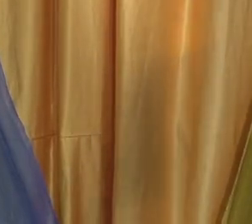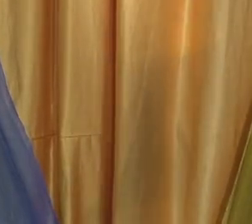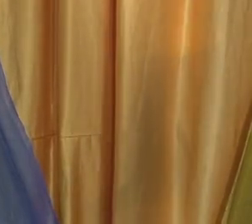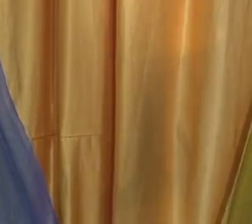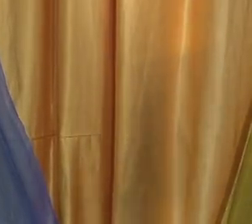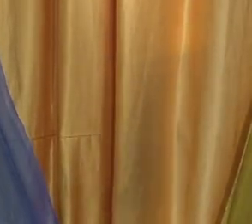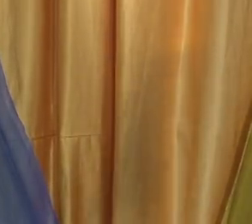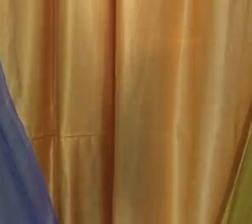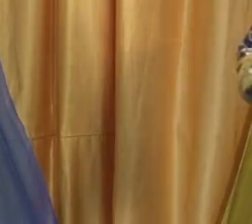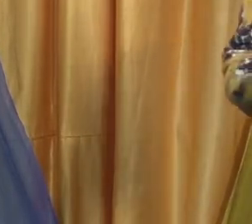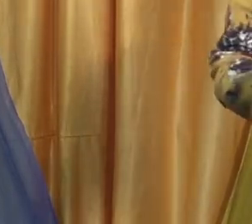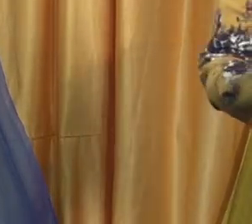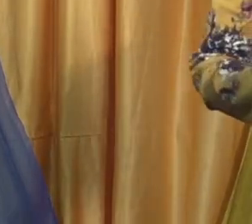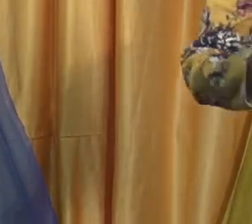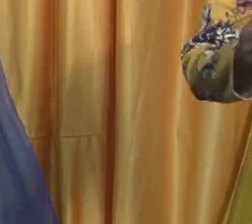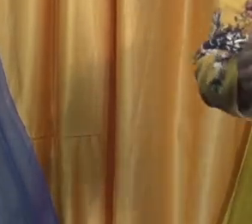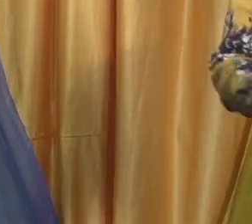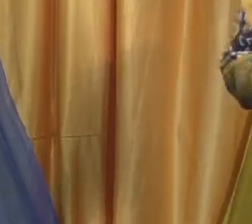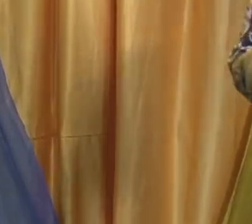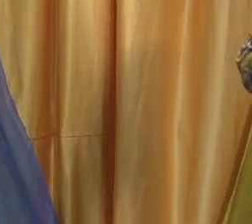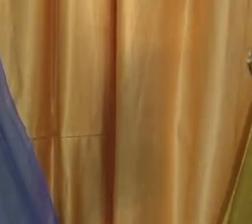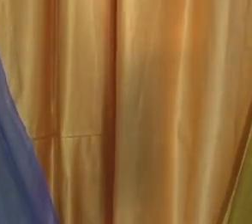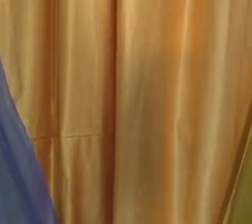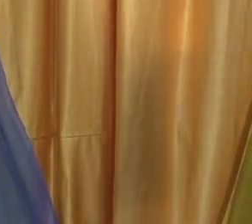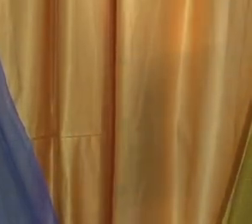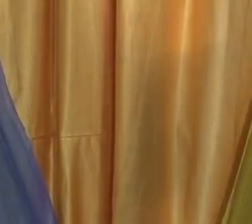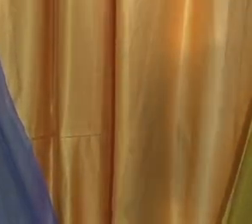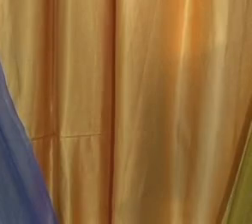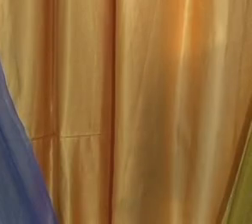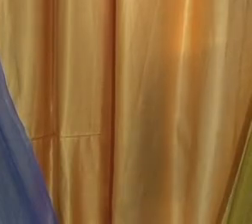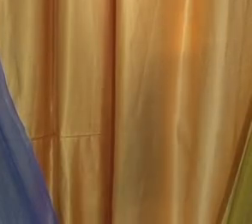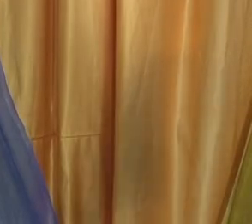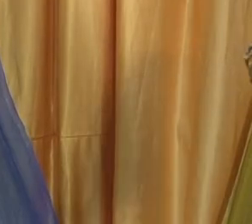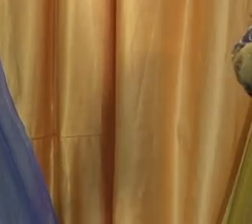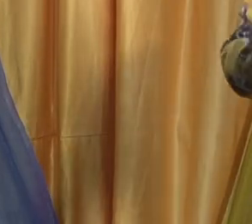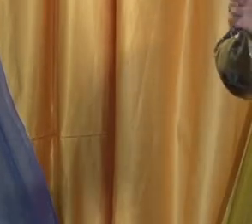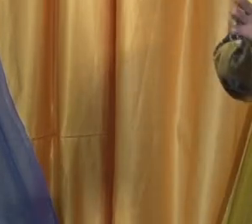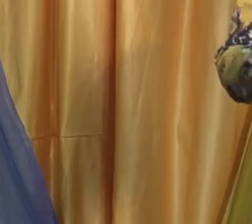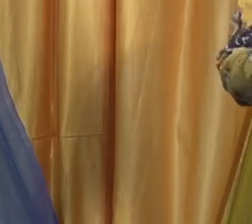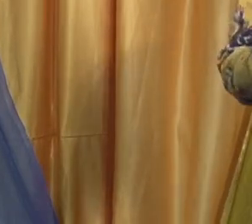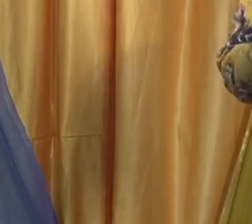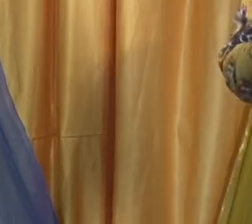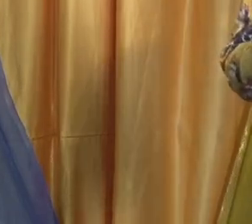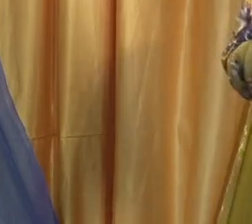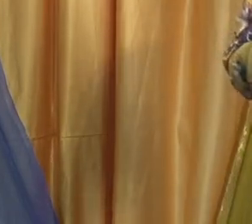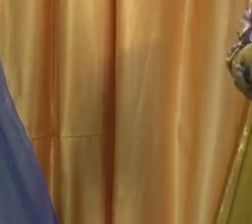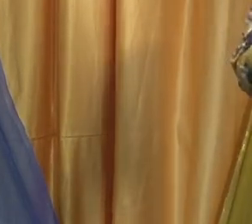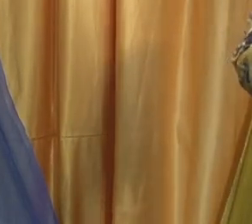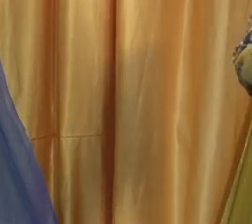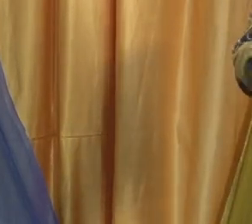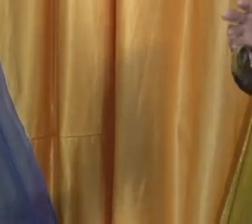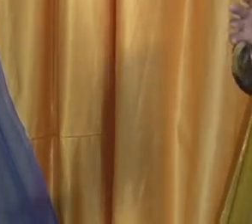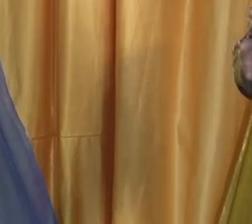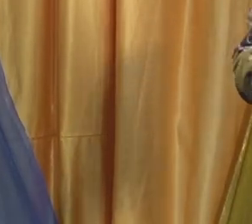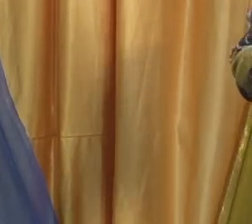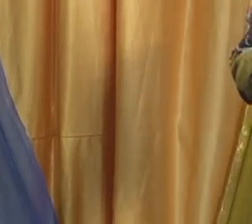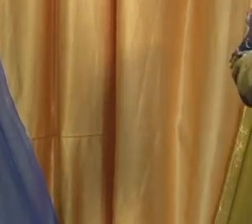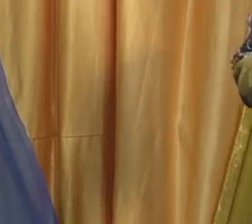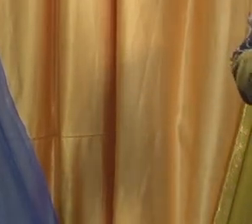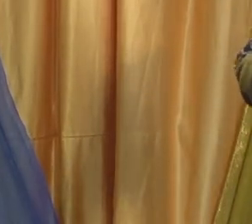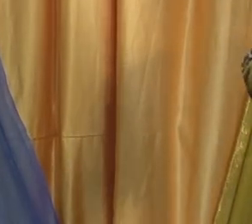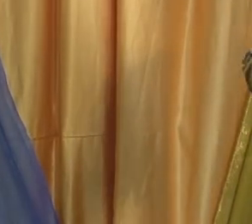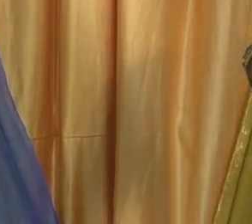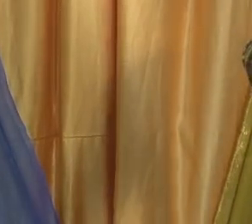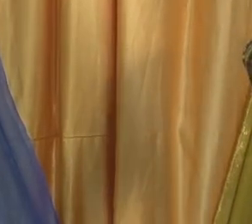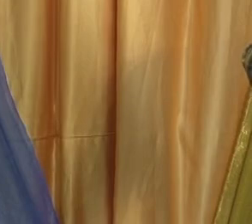have faith, oh God, and they have placed it forward. So right now, God, we pray, Jesus, for the financial breakthrough for Andre Collins, Jesus.